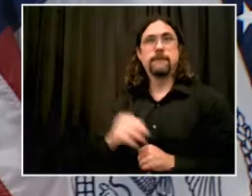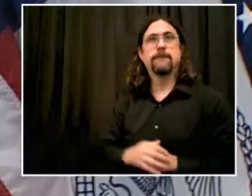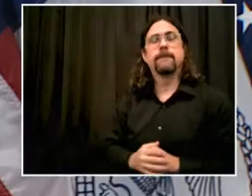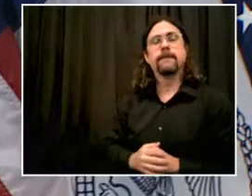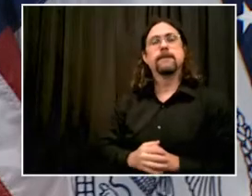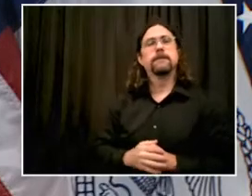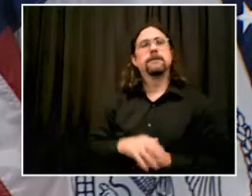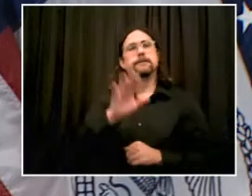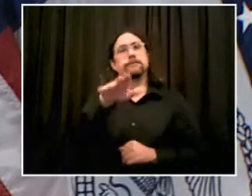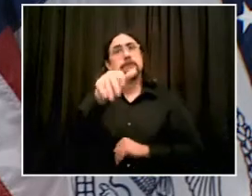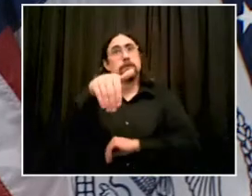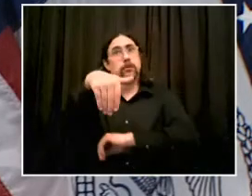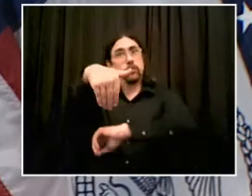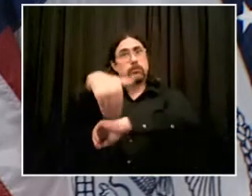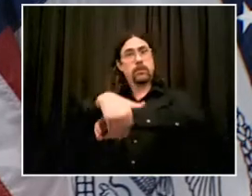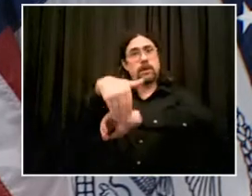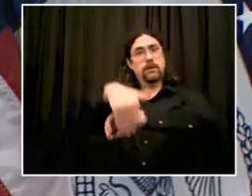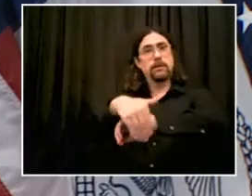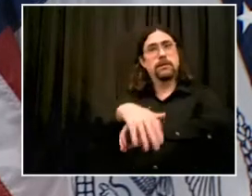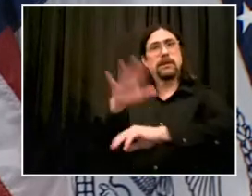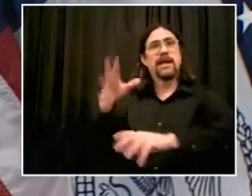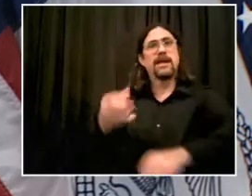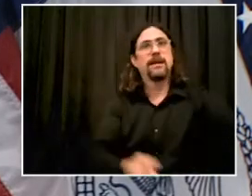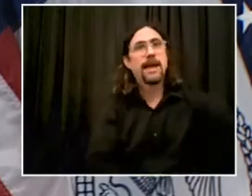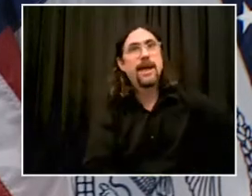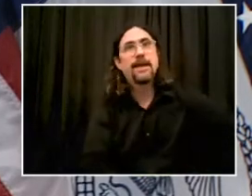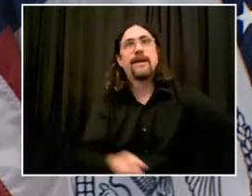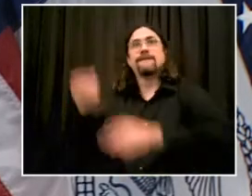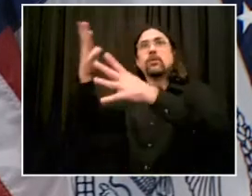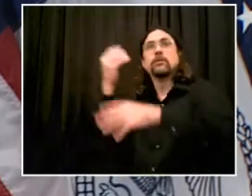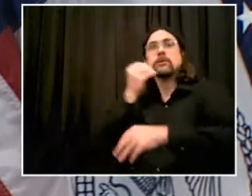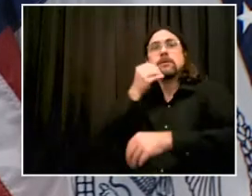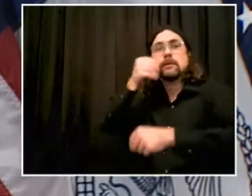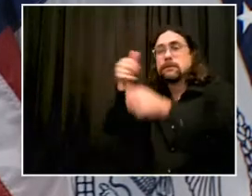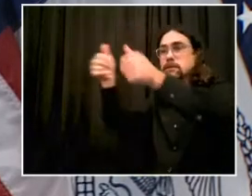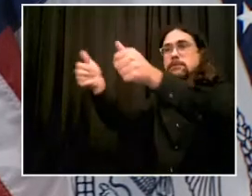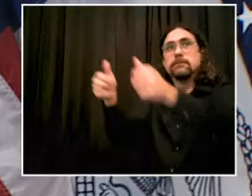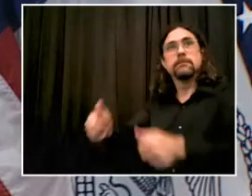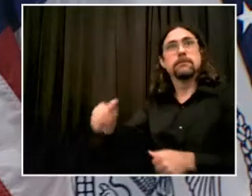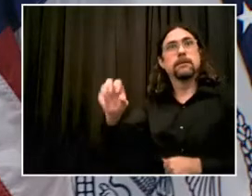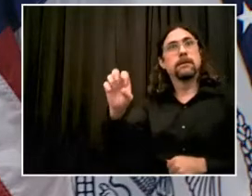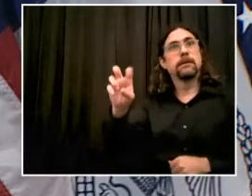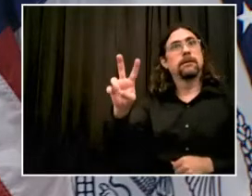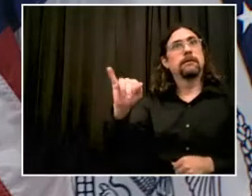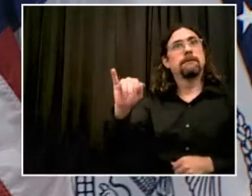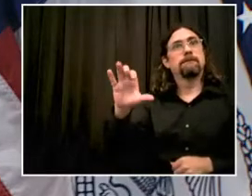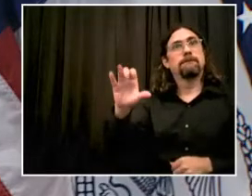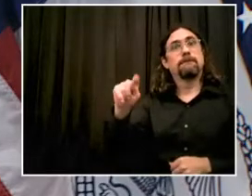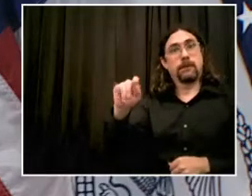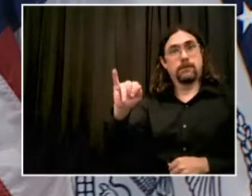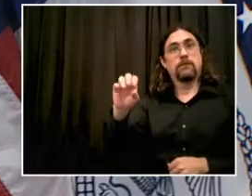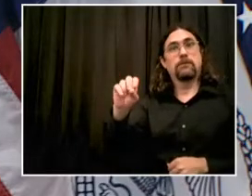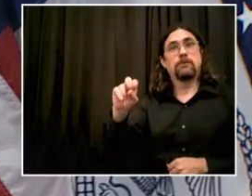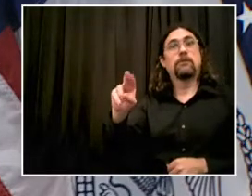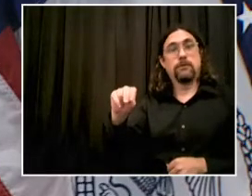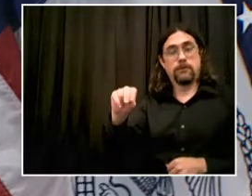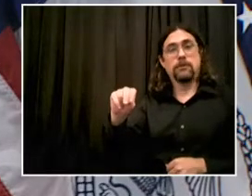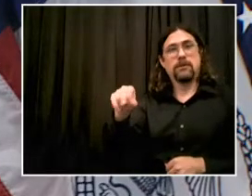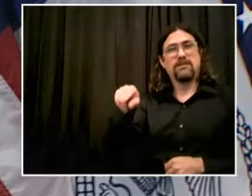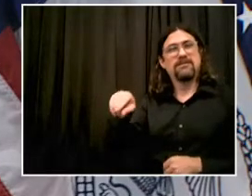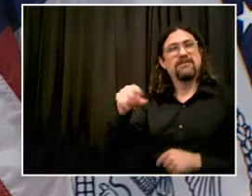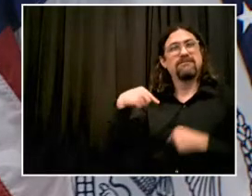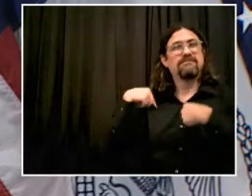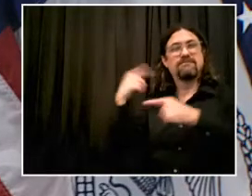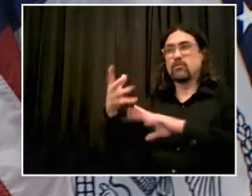about when to resume them. I'll just start before the sheriff and say this, I think it is